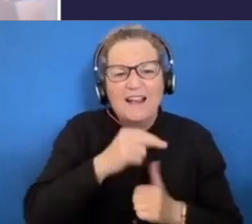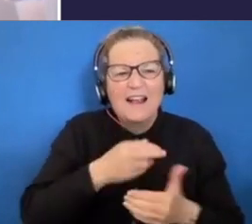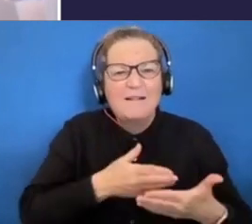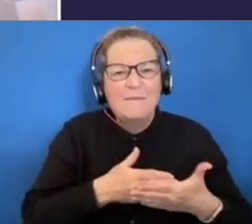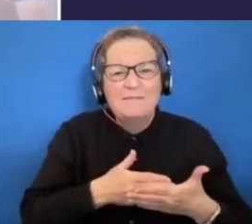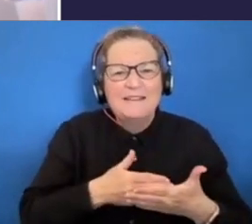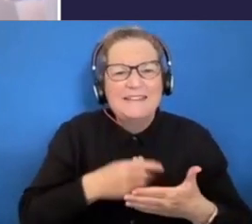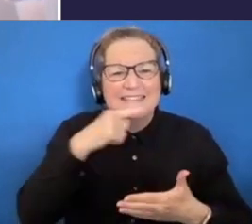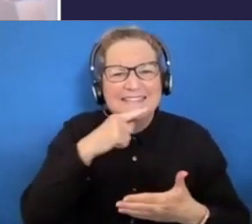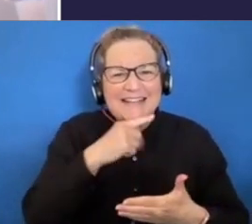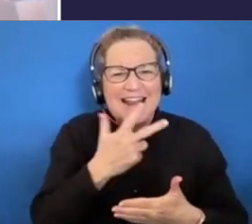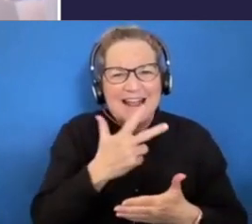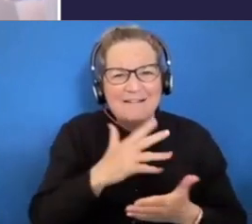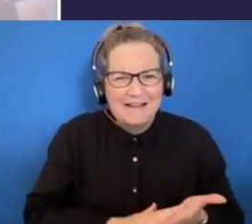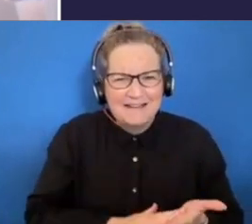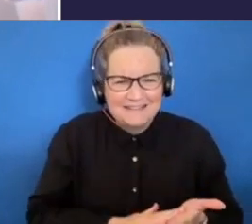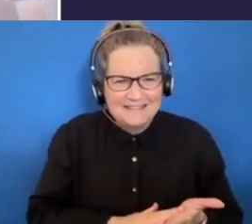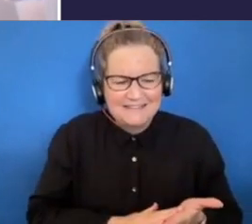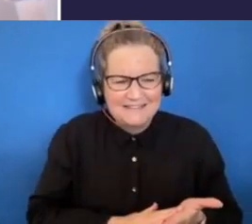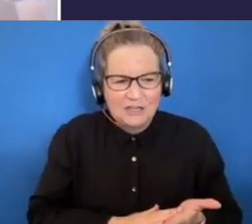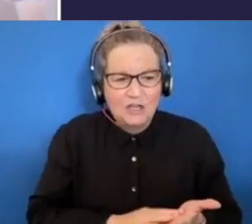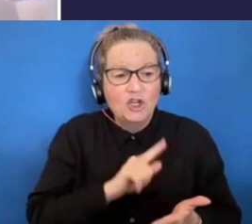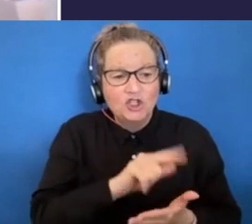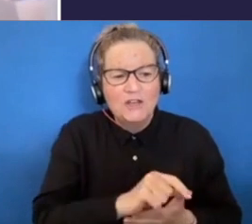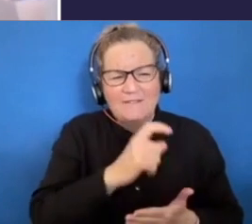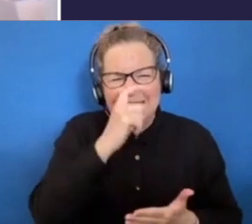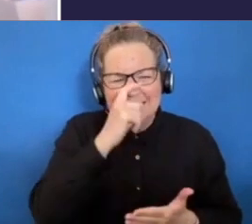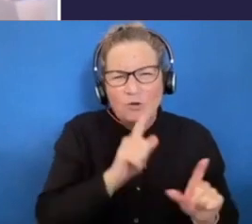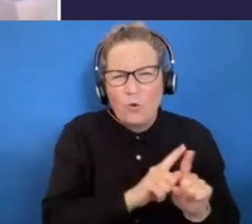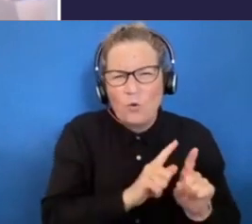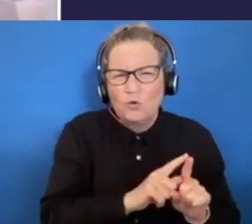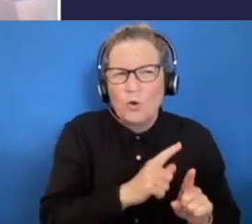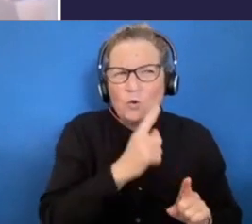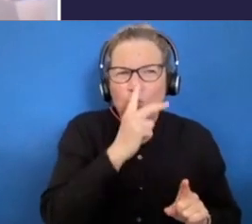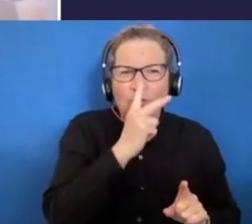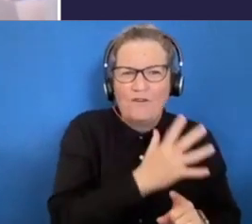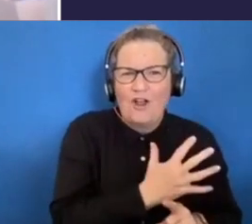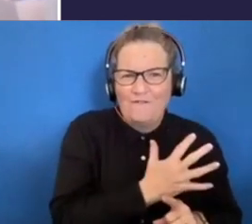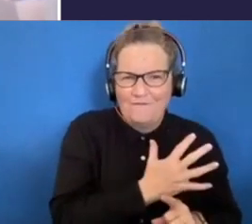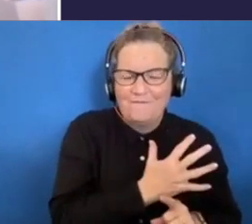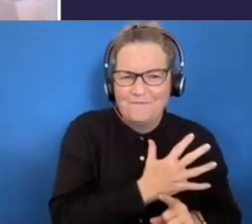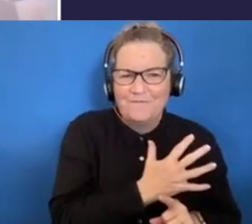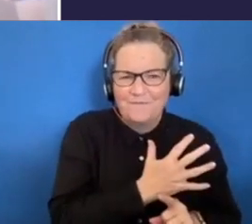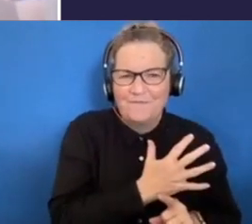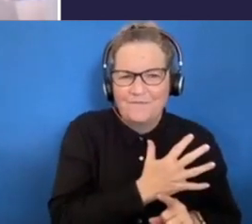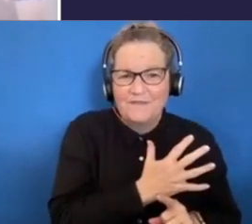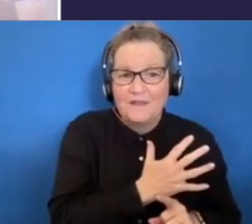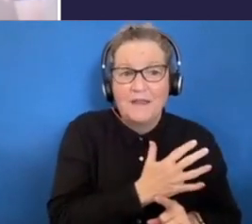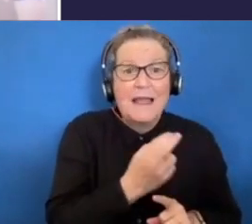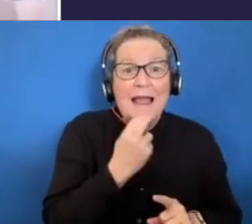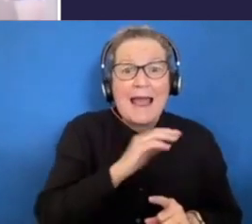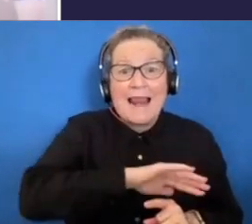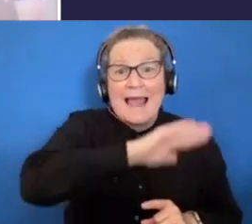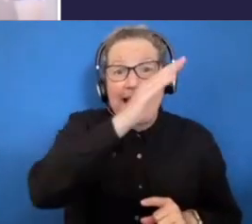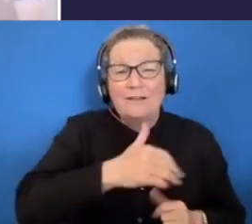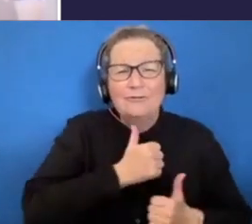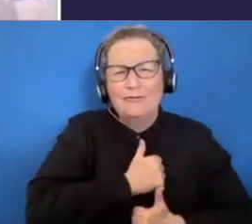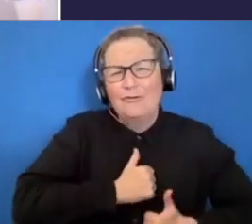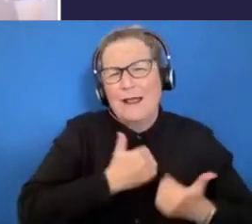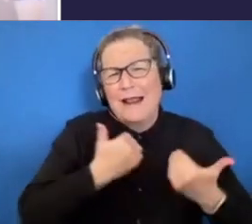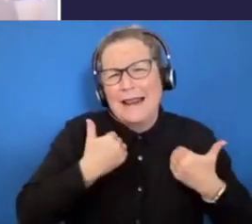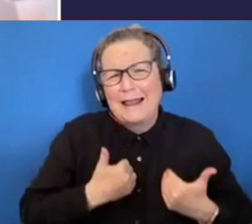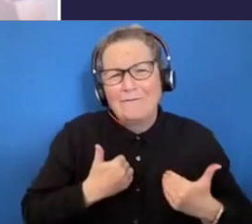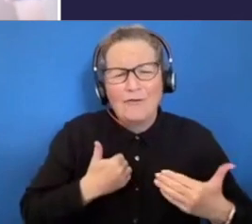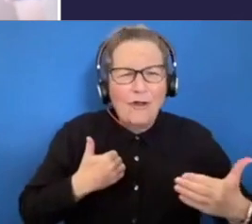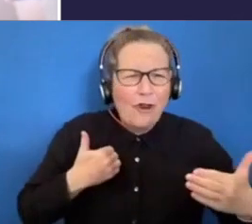8 months old, and she has a sister who is 25. And we have enjoyed living up in the Adelaide Hills for a long time, and we